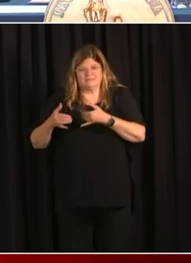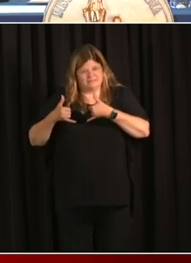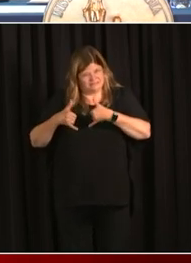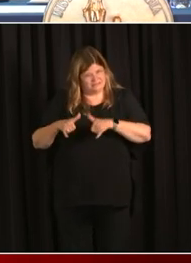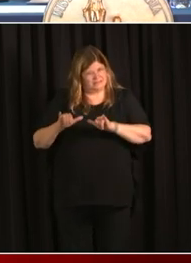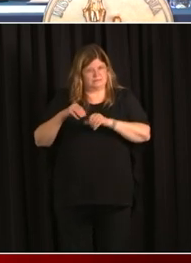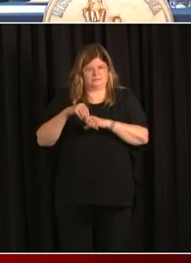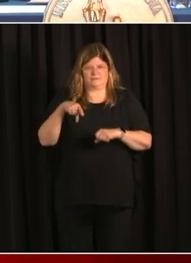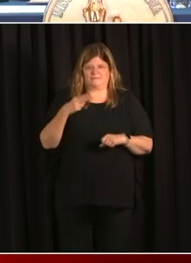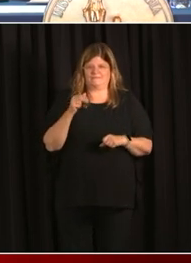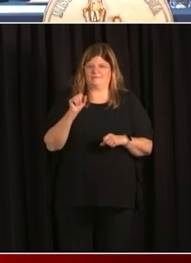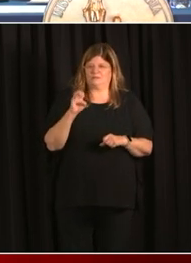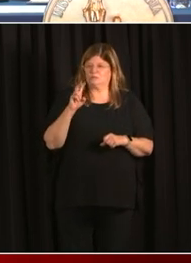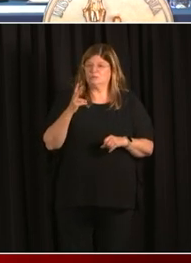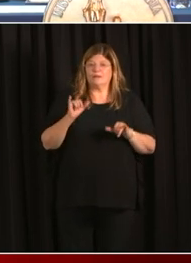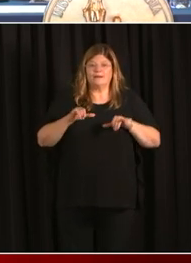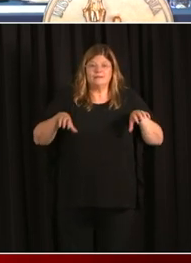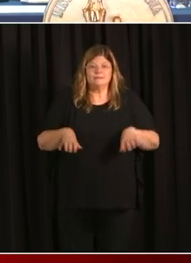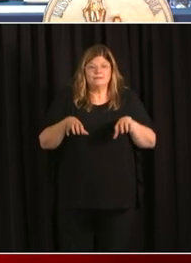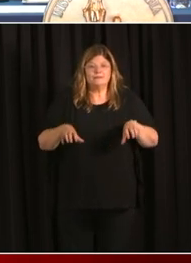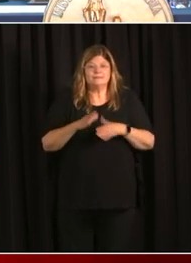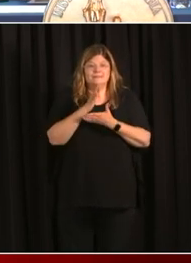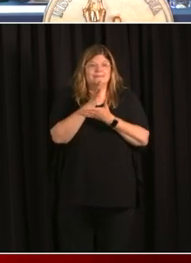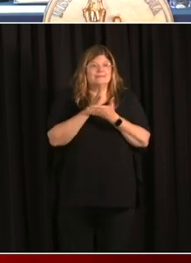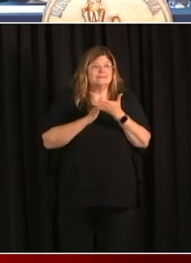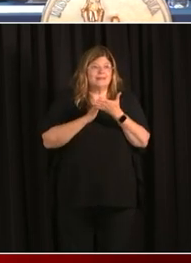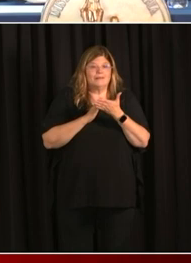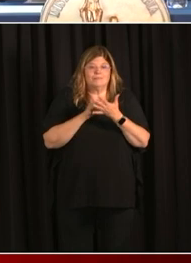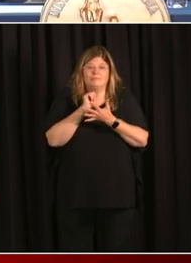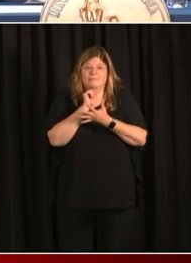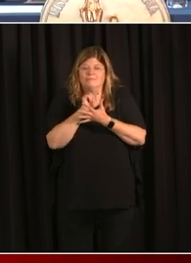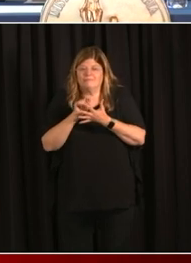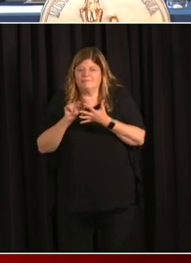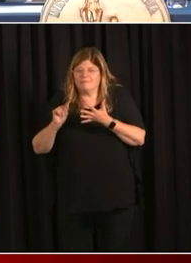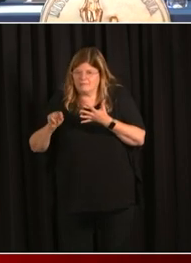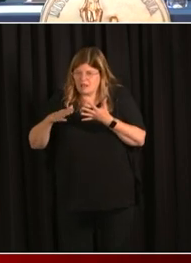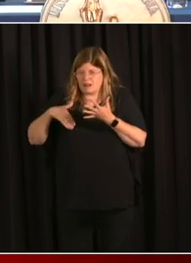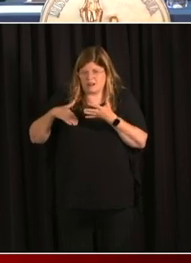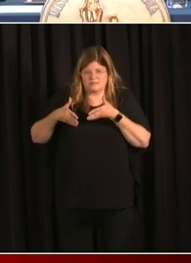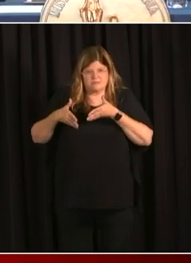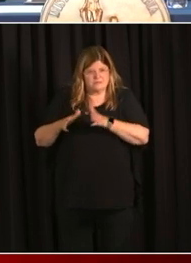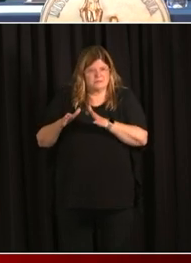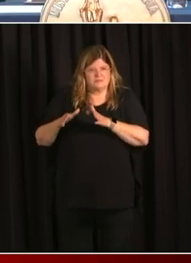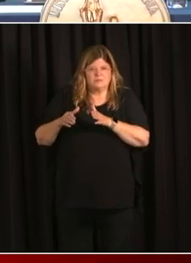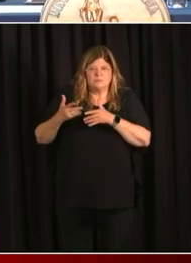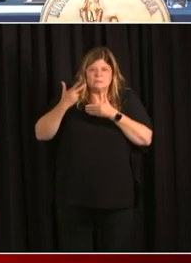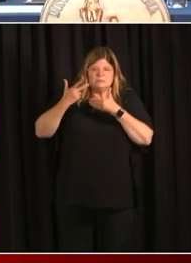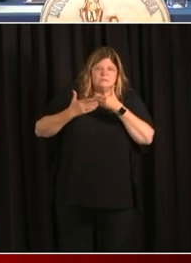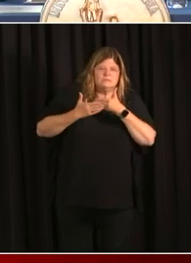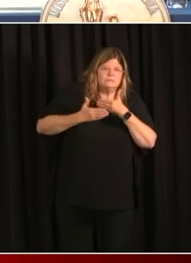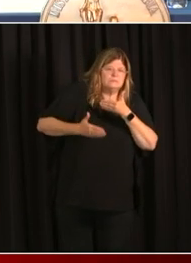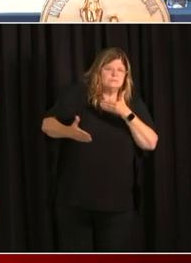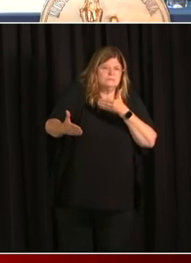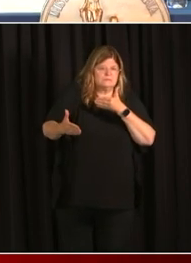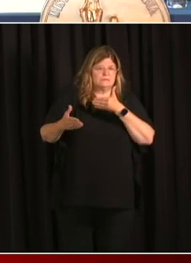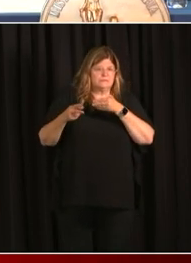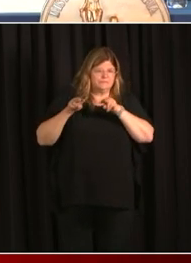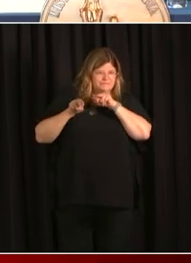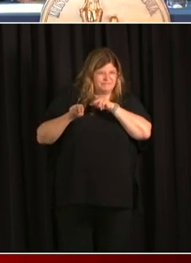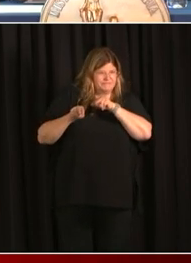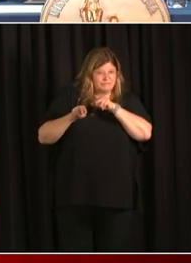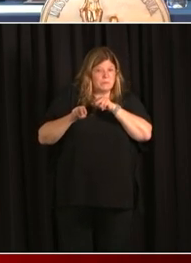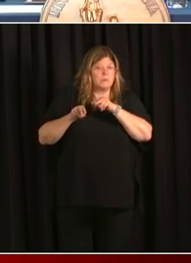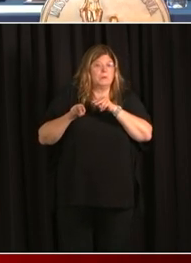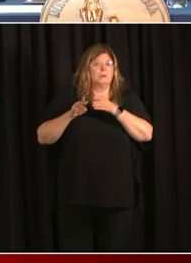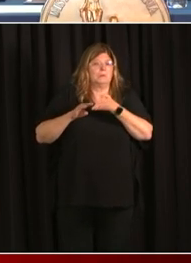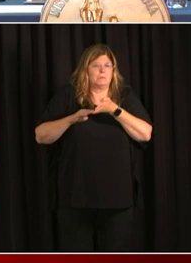and waivers that are allowed in phase 2 over the next weeks. I will move on to